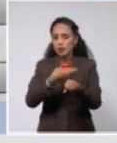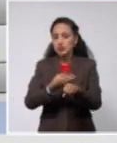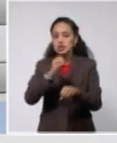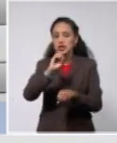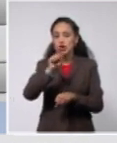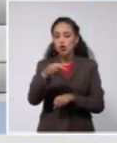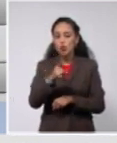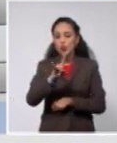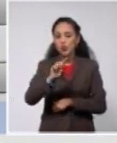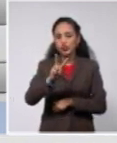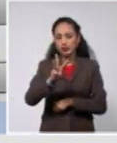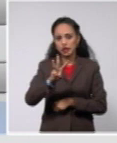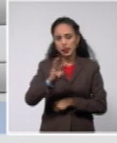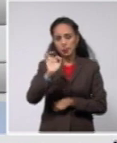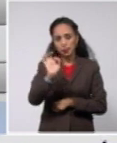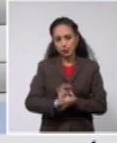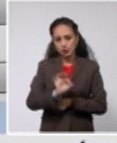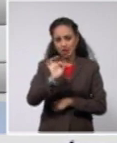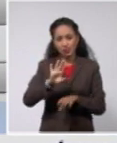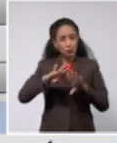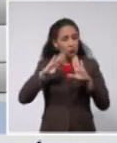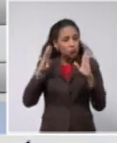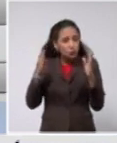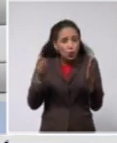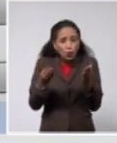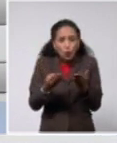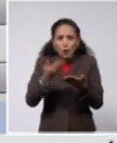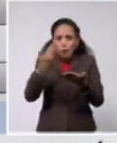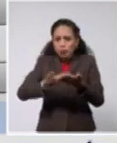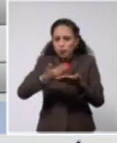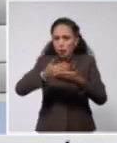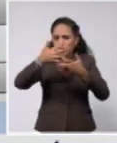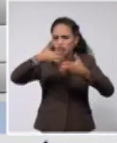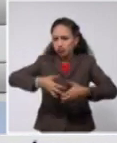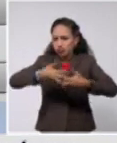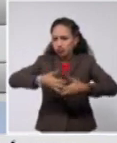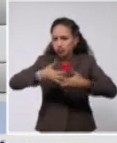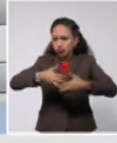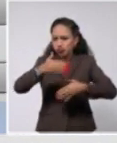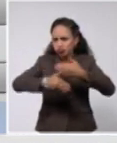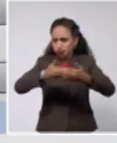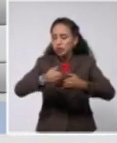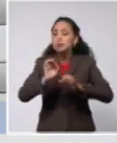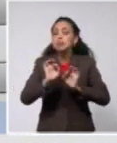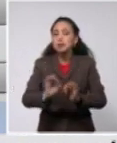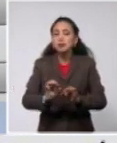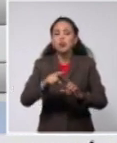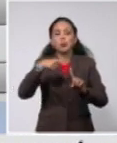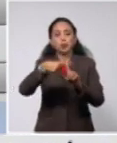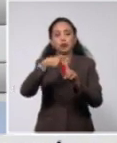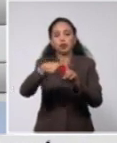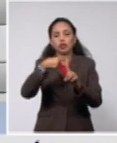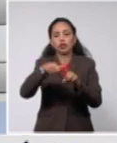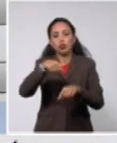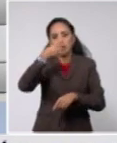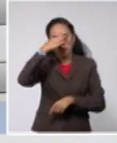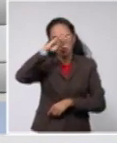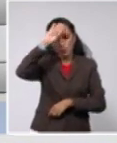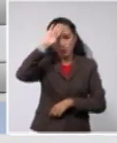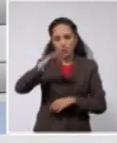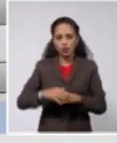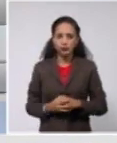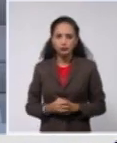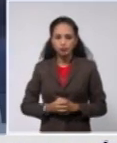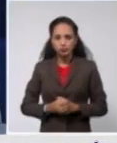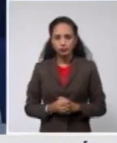Cubans and 4 are foreign residents in the country. These foreign residents contracted the virus in